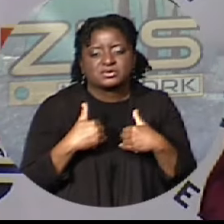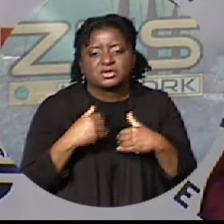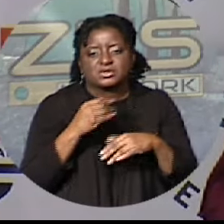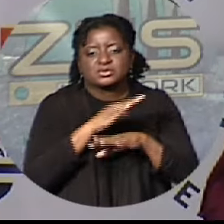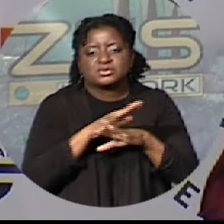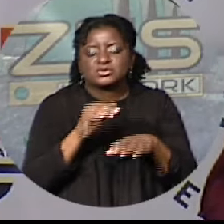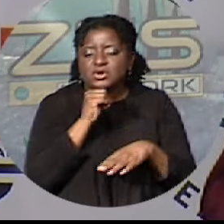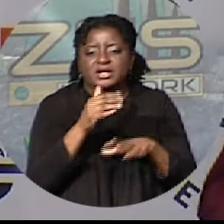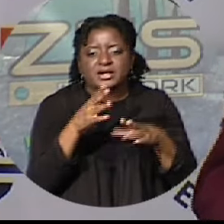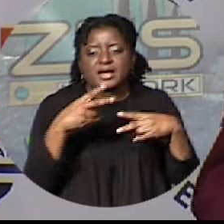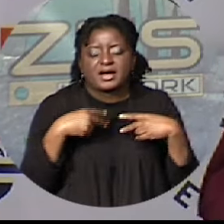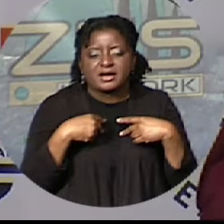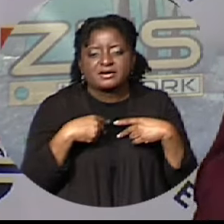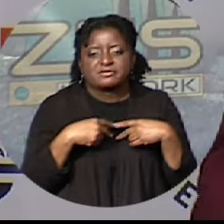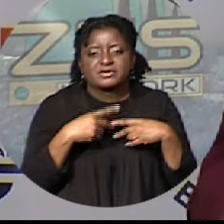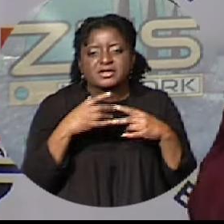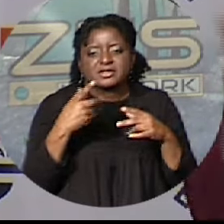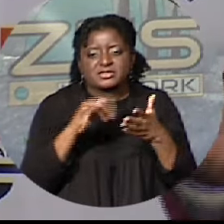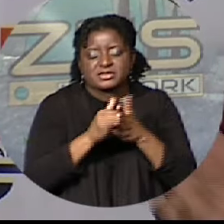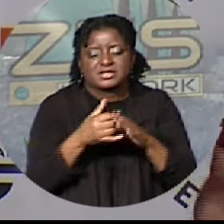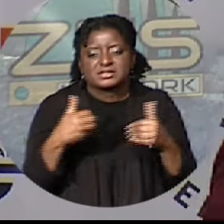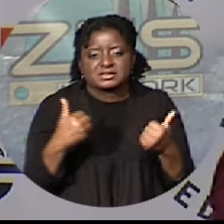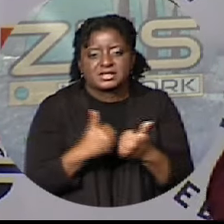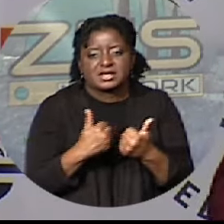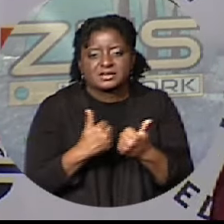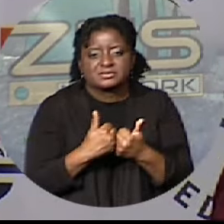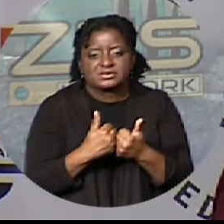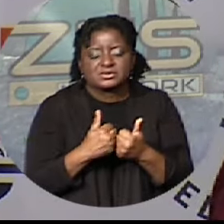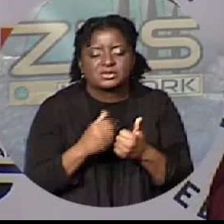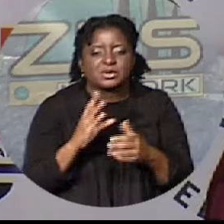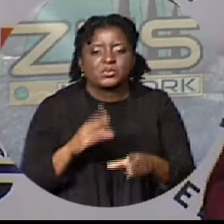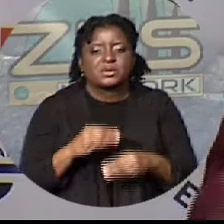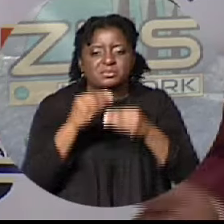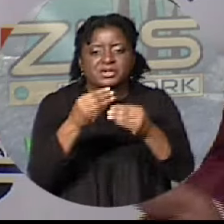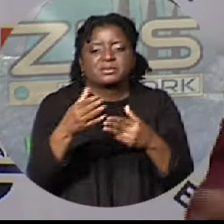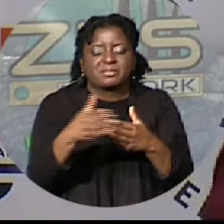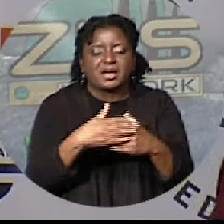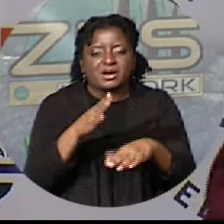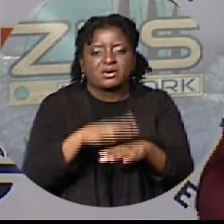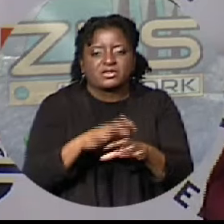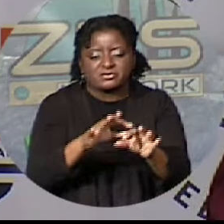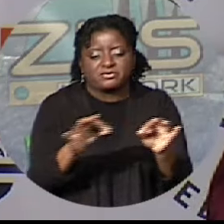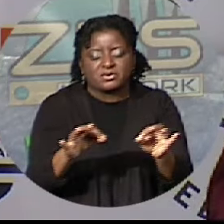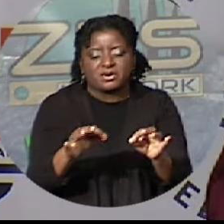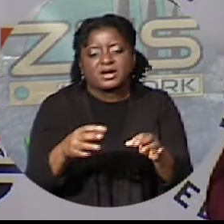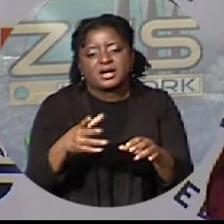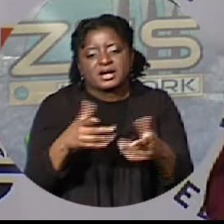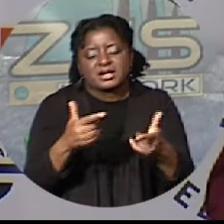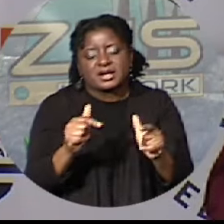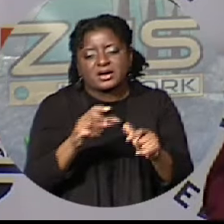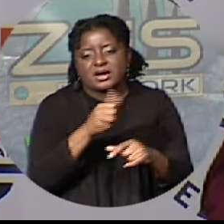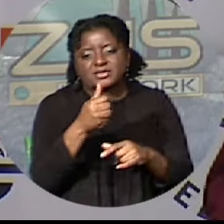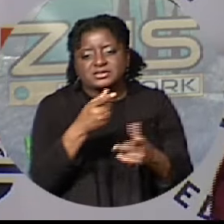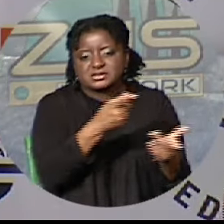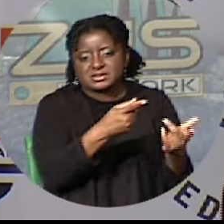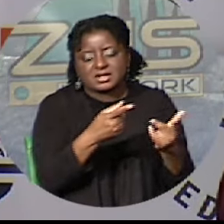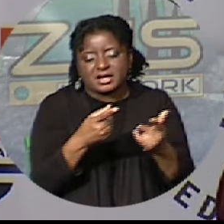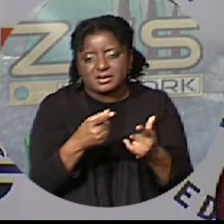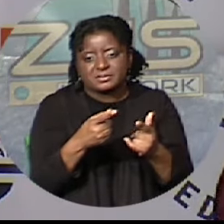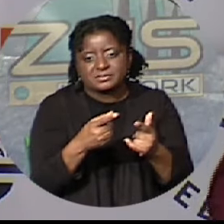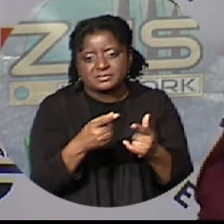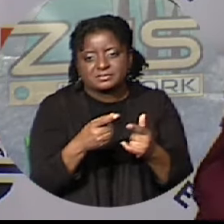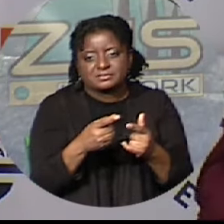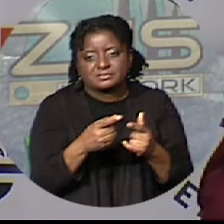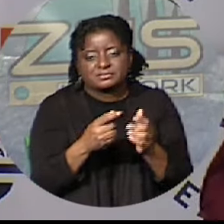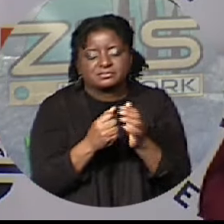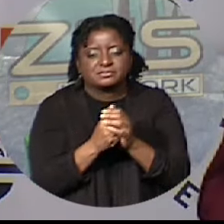games. And so we asked the assembly to put it back on the floor and allow others to come forward. And Glasgow, which